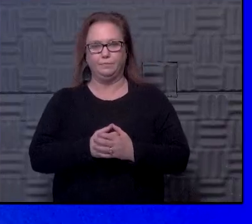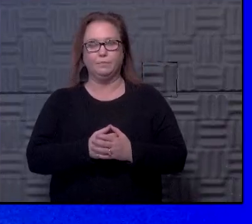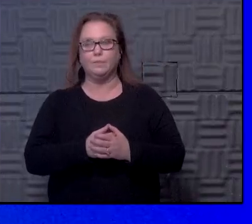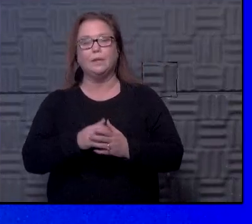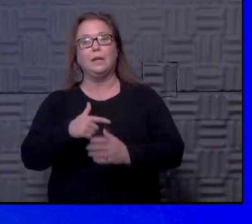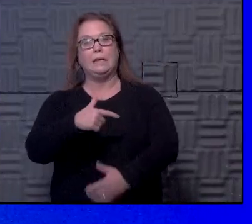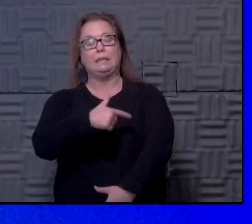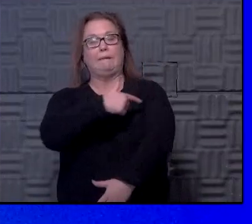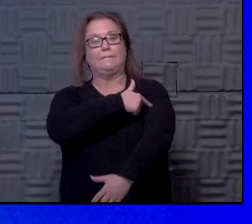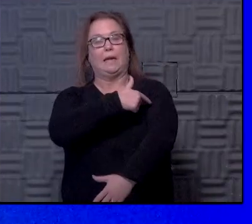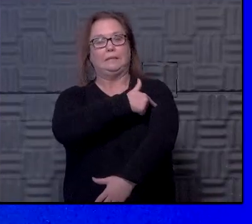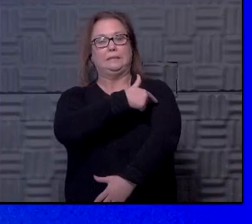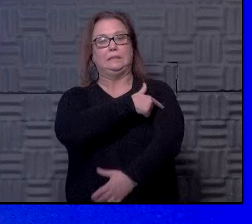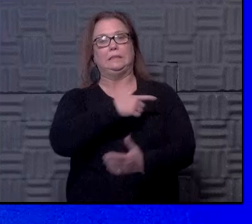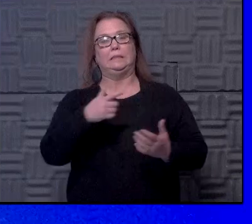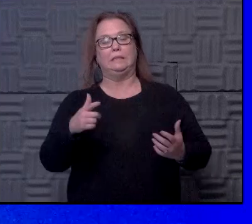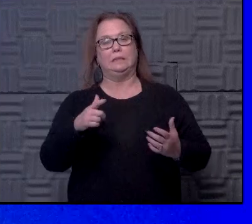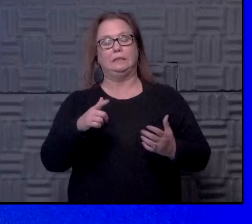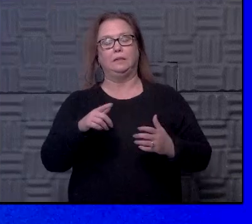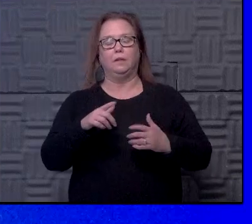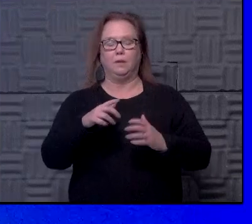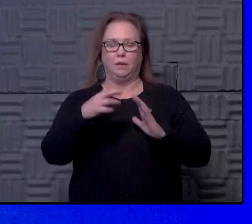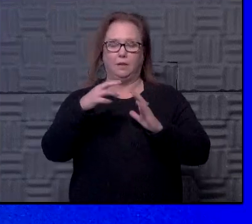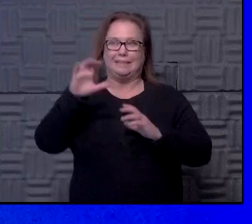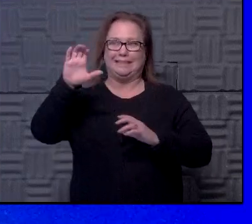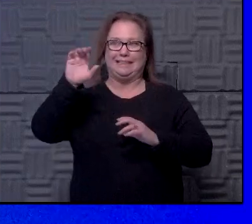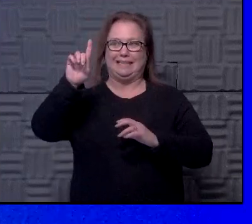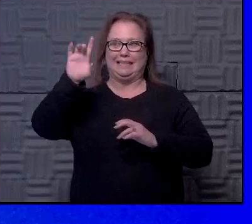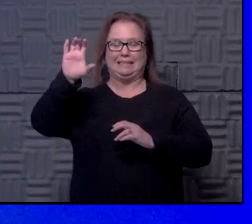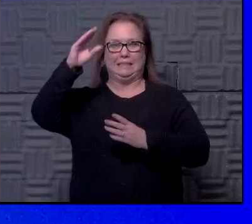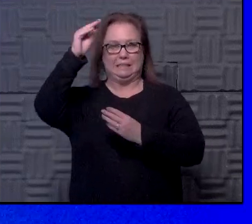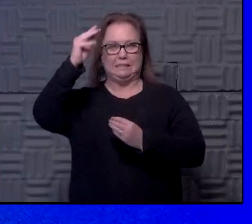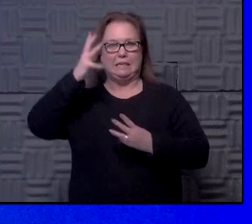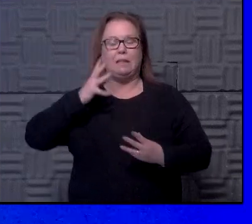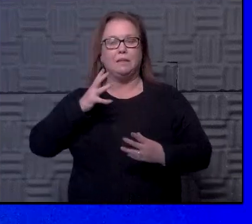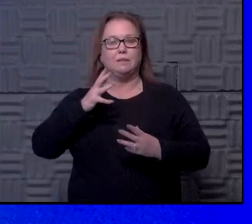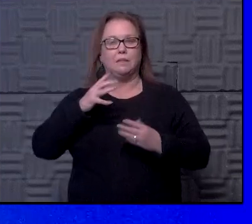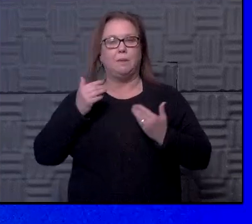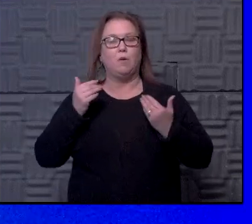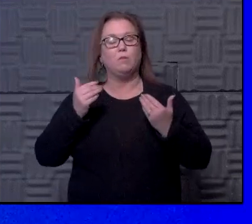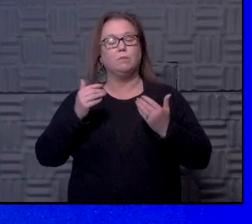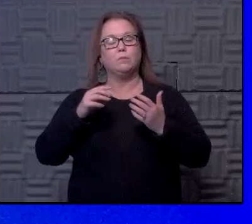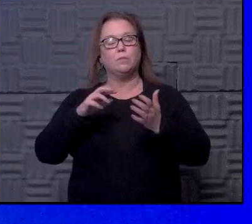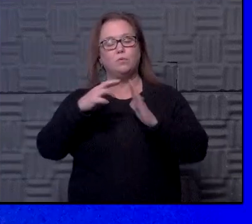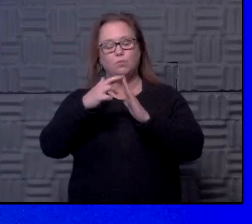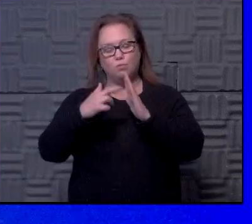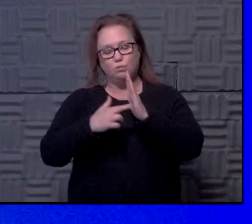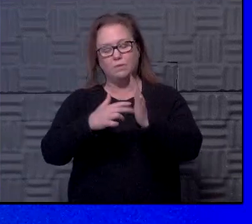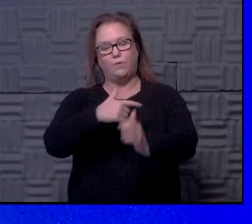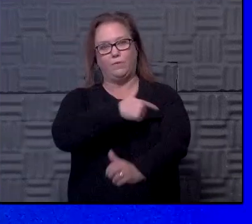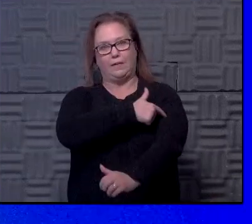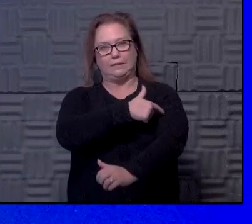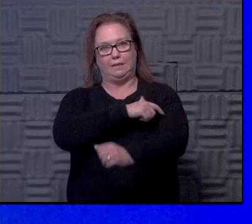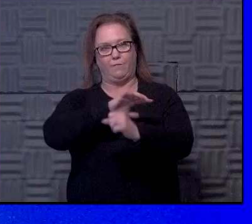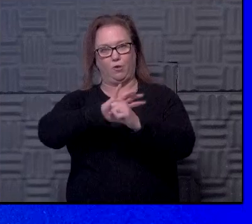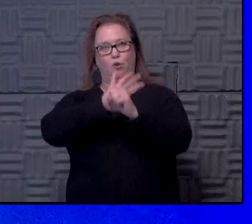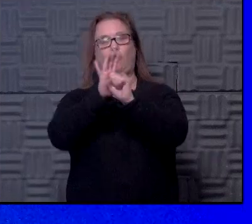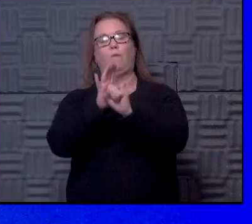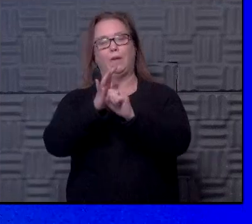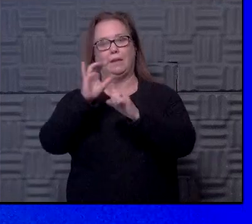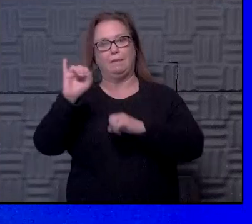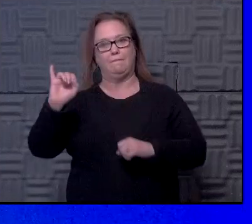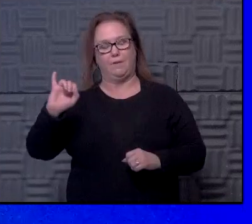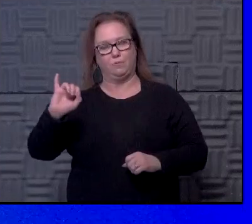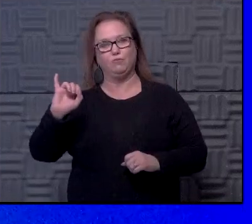Getting the vaccine, the guidance from the CDC right now about getting the vaccine in relation to COVID-19